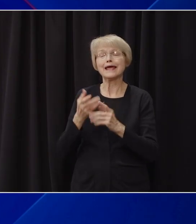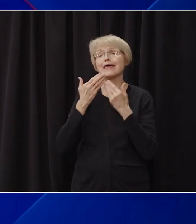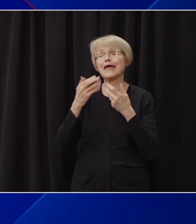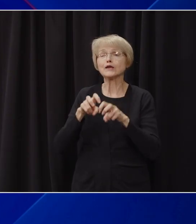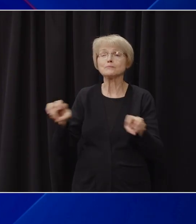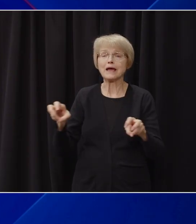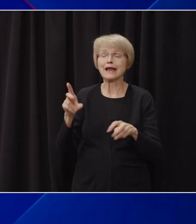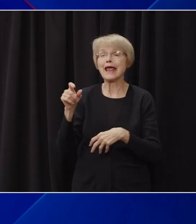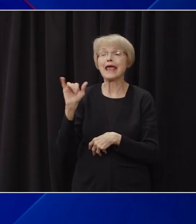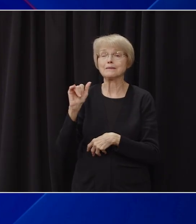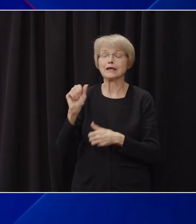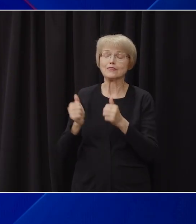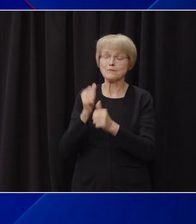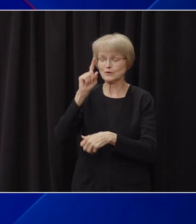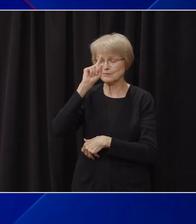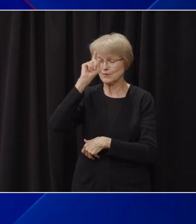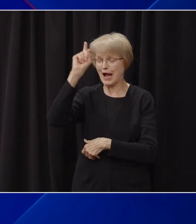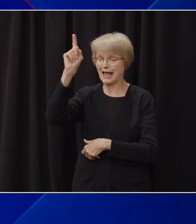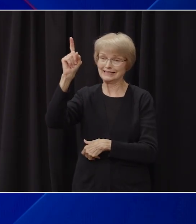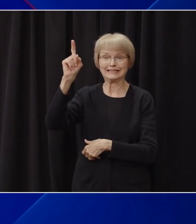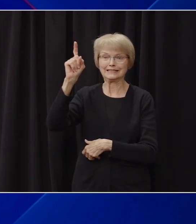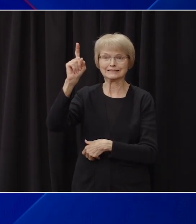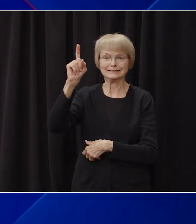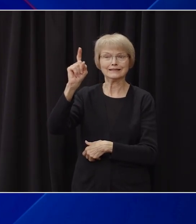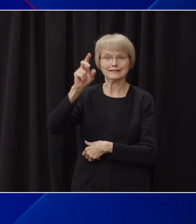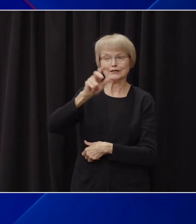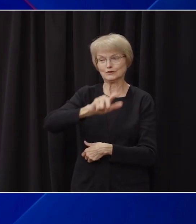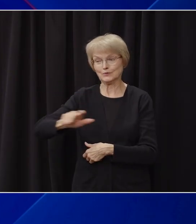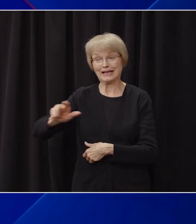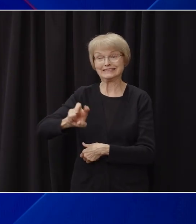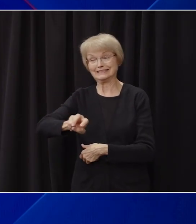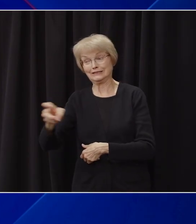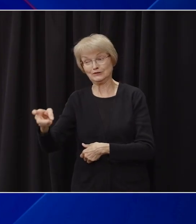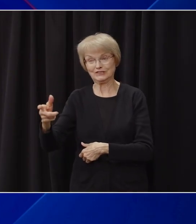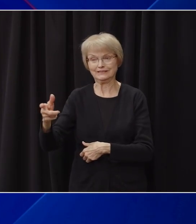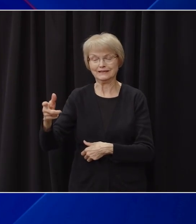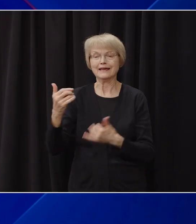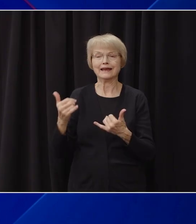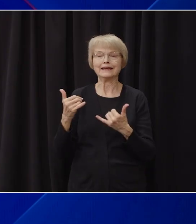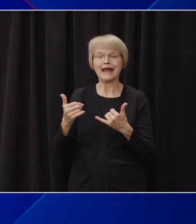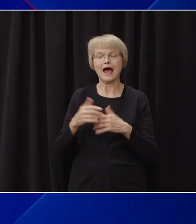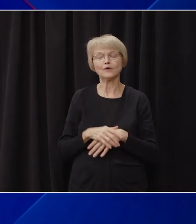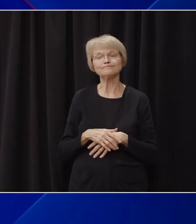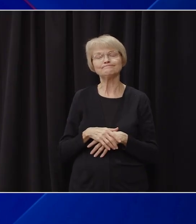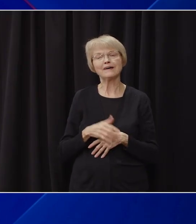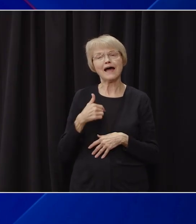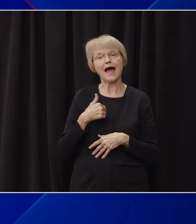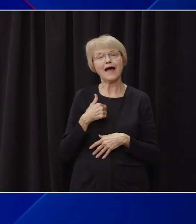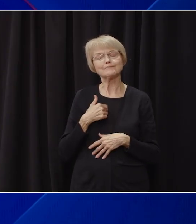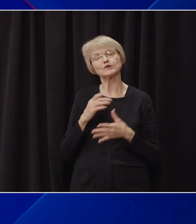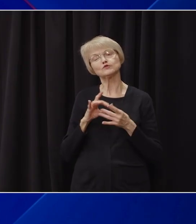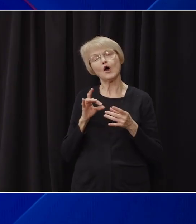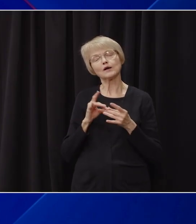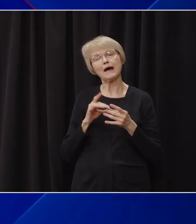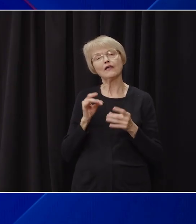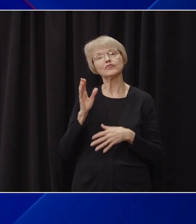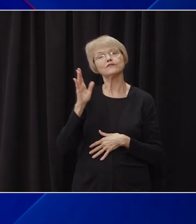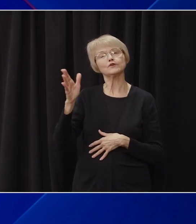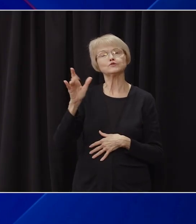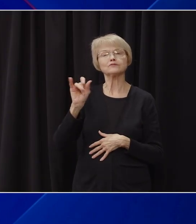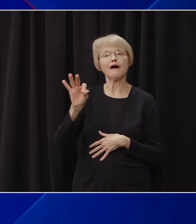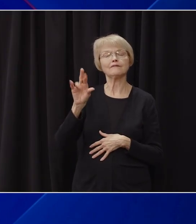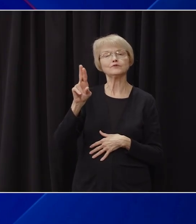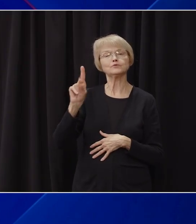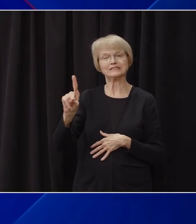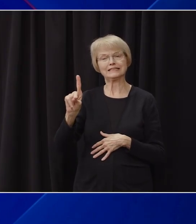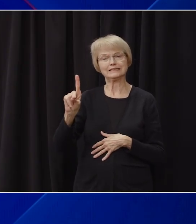especially for the most brilliant transition ever, because now I can talk a little bit about the future of